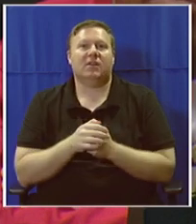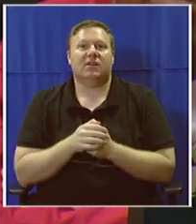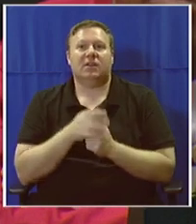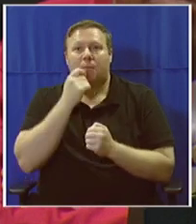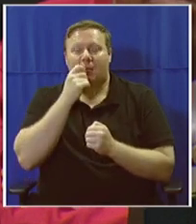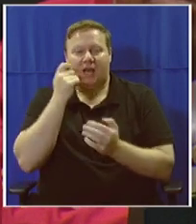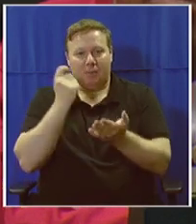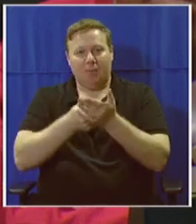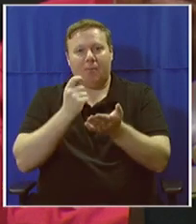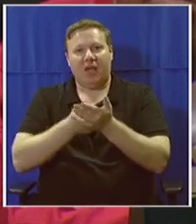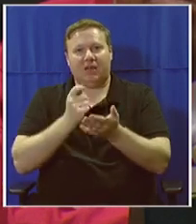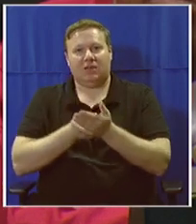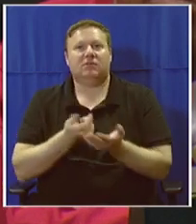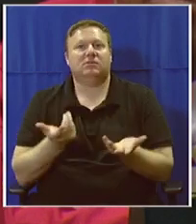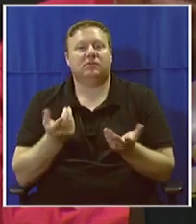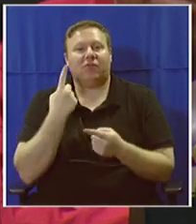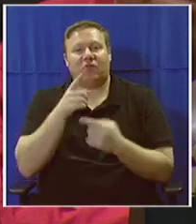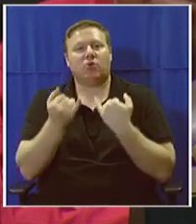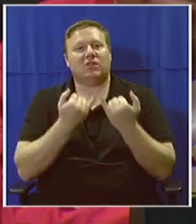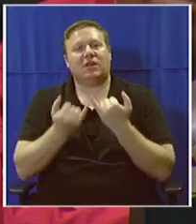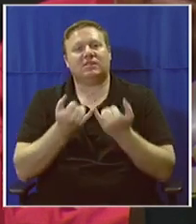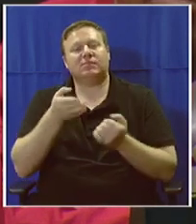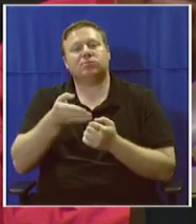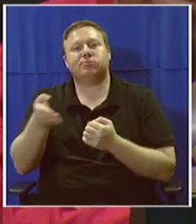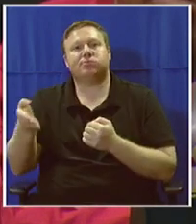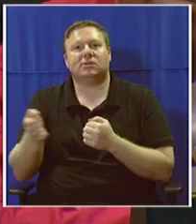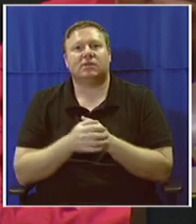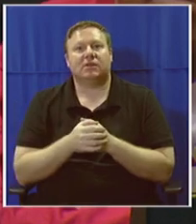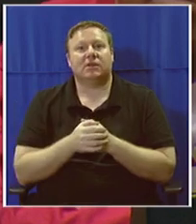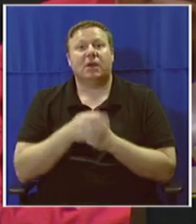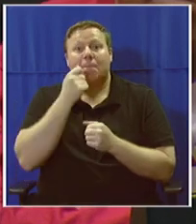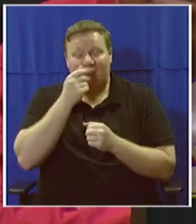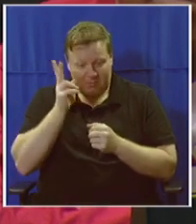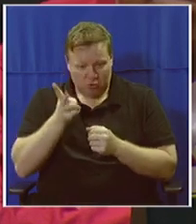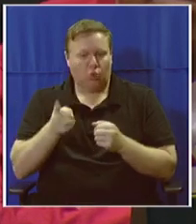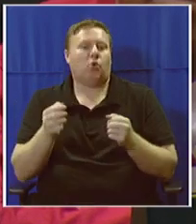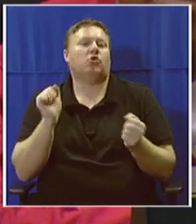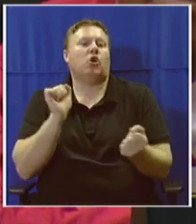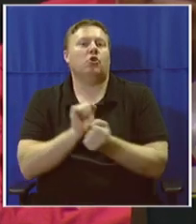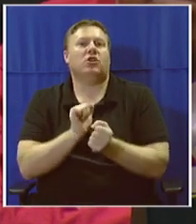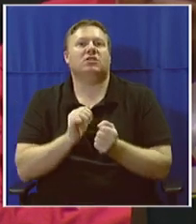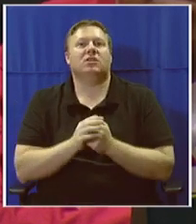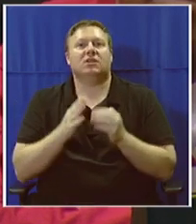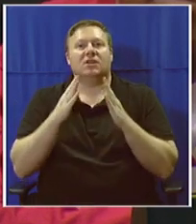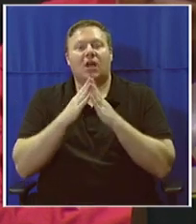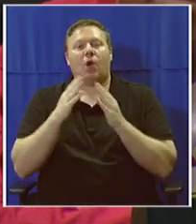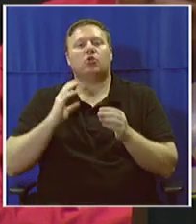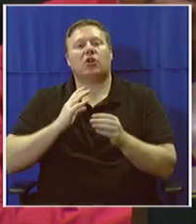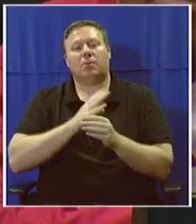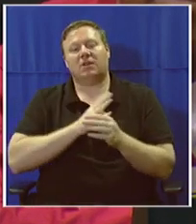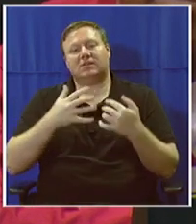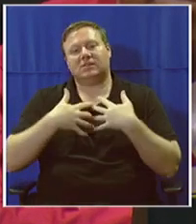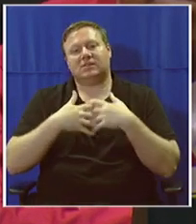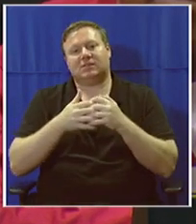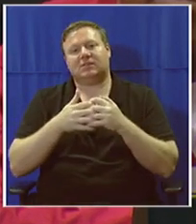this sex with these underage girls, and it is them that must be arrested. that the House establish a committee to